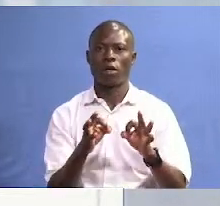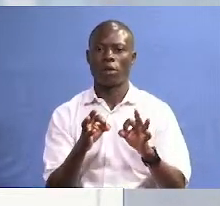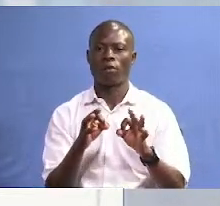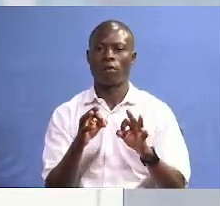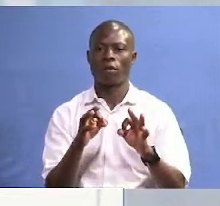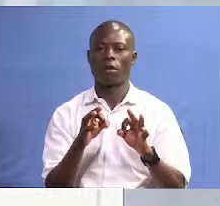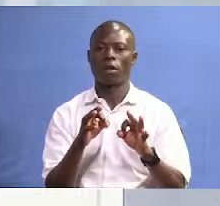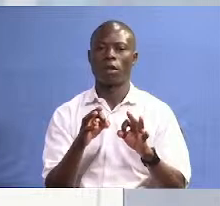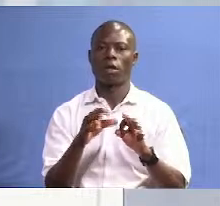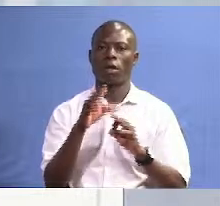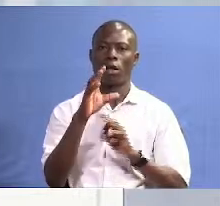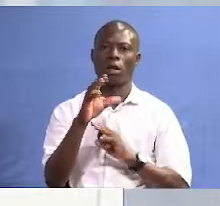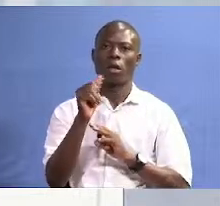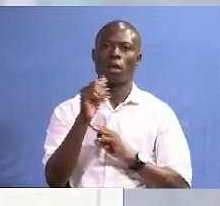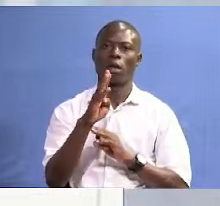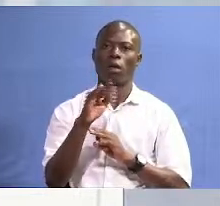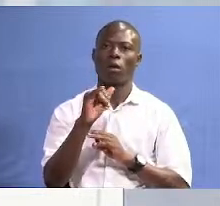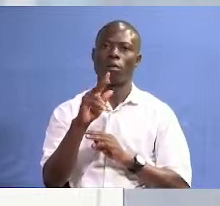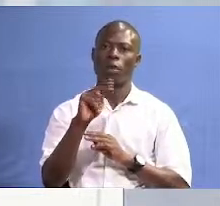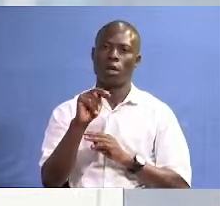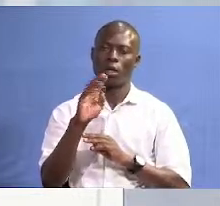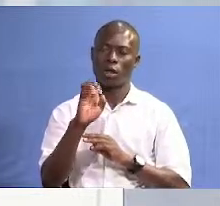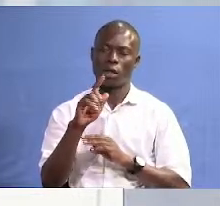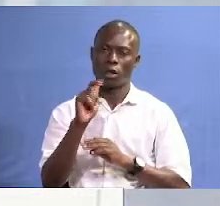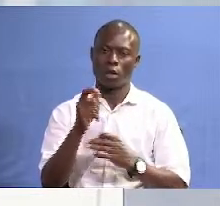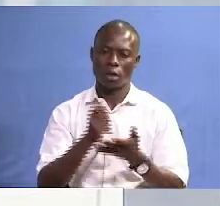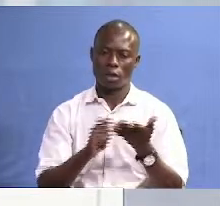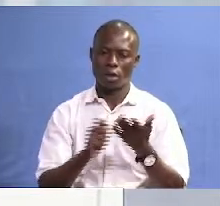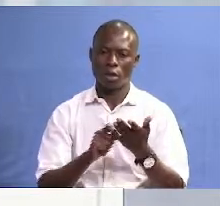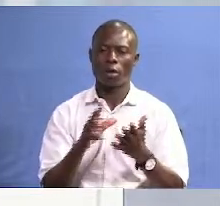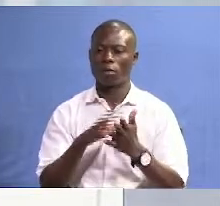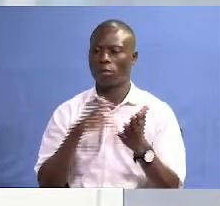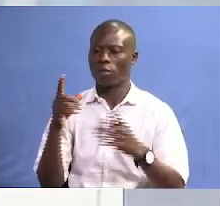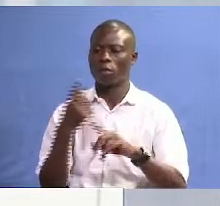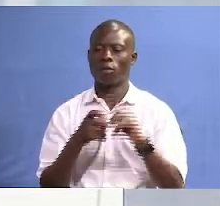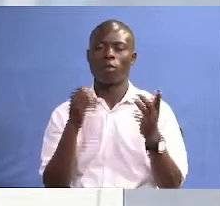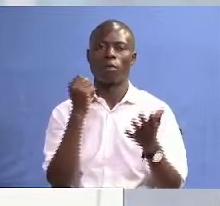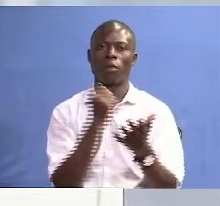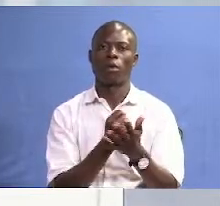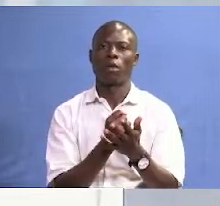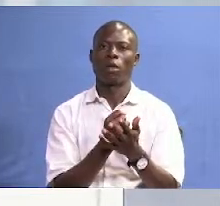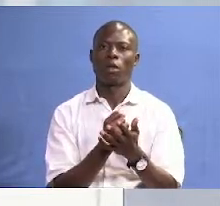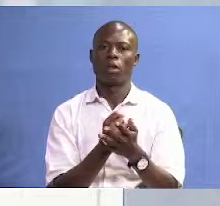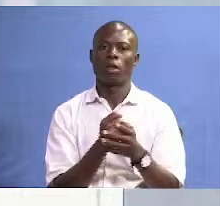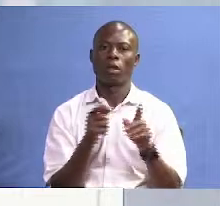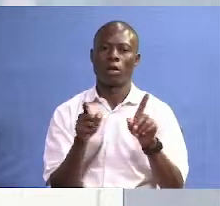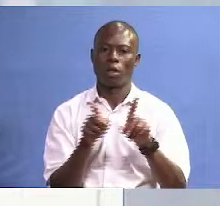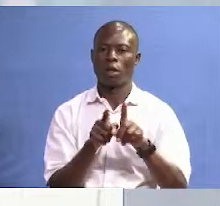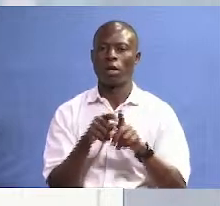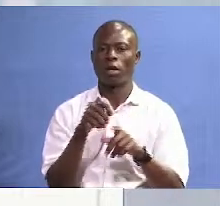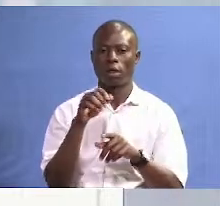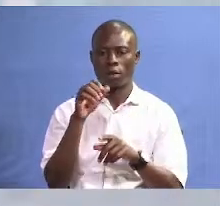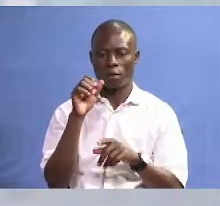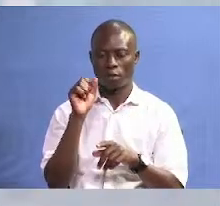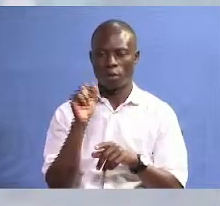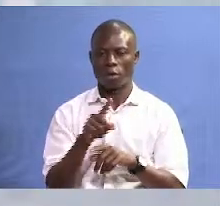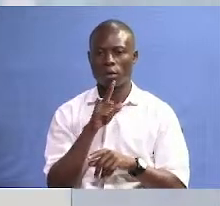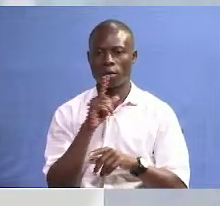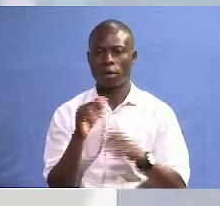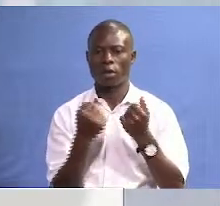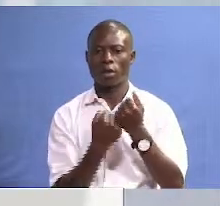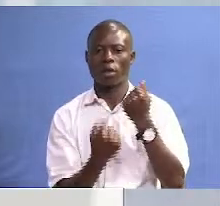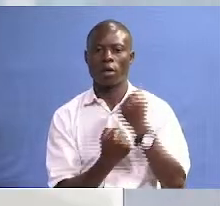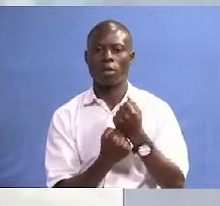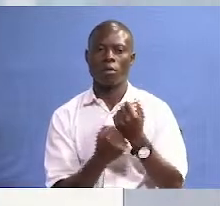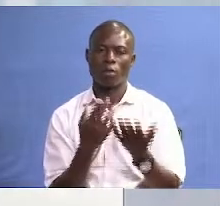cabinet secretary is removed from office, of course that motion shall be supported by